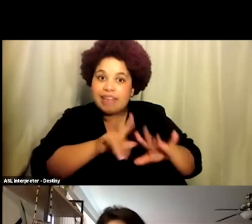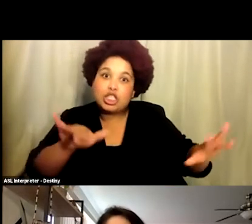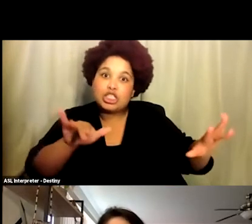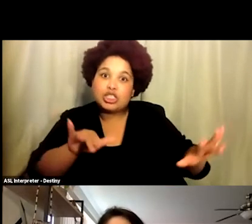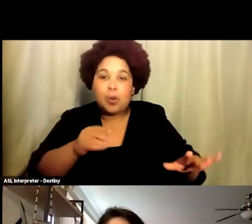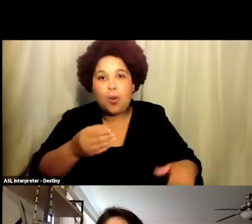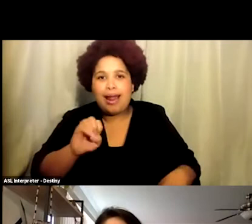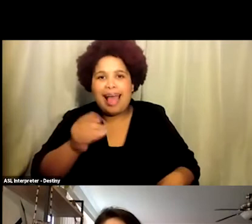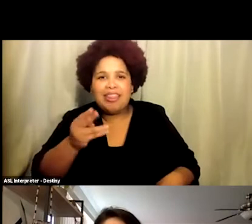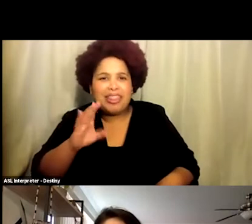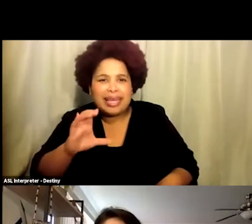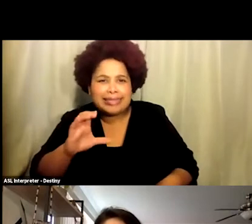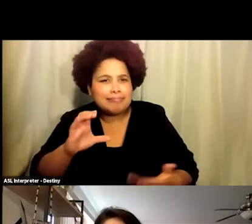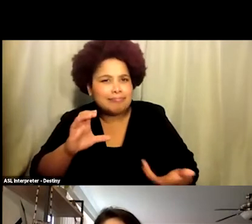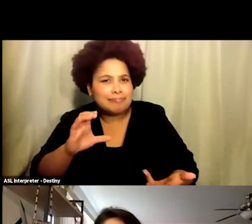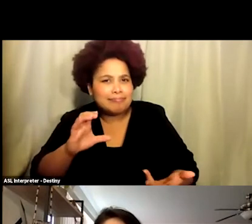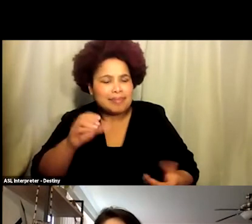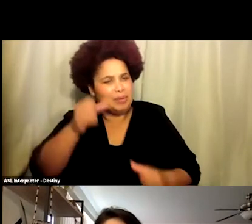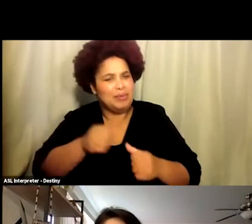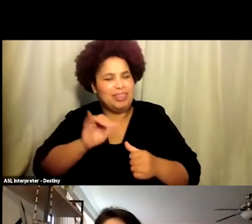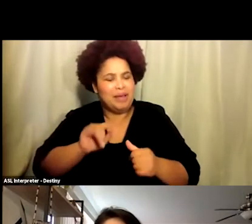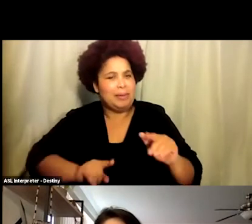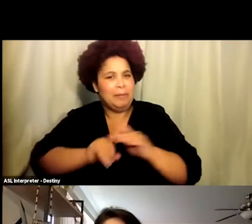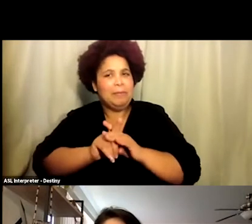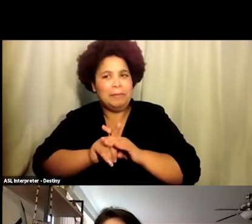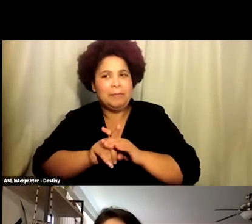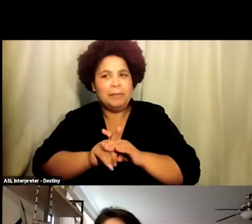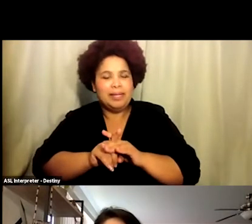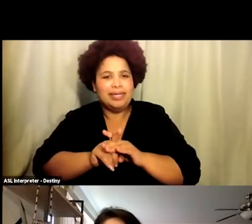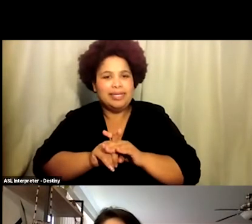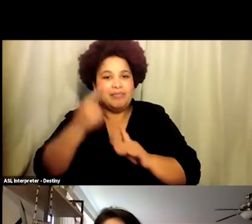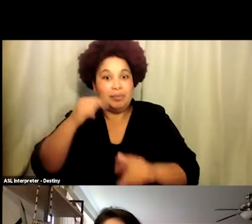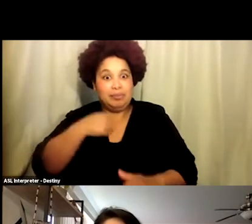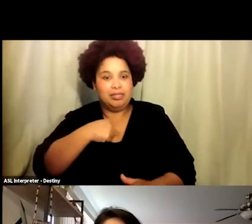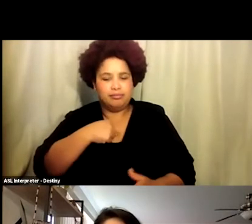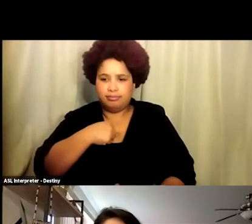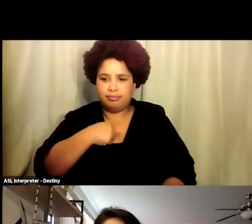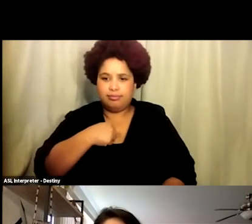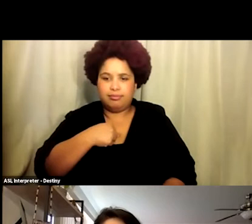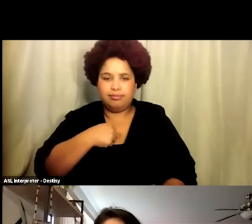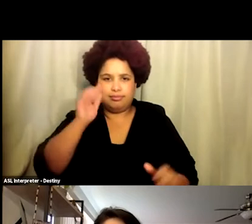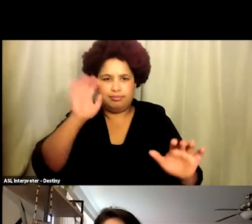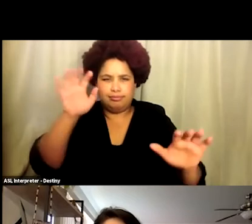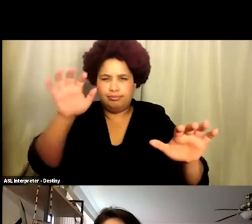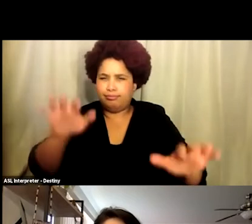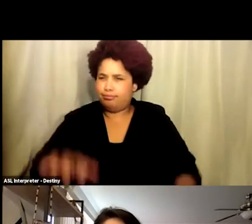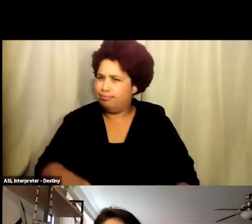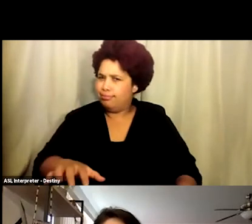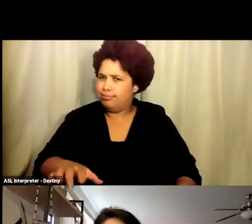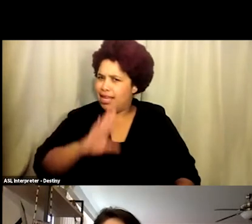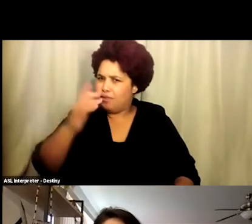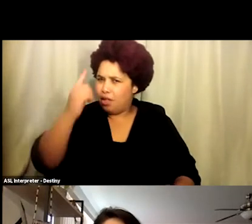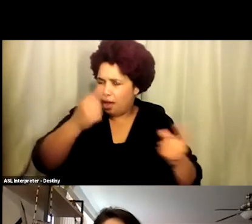ethnic. And I remember this was always something that came up for me. And I was kind of shocked, because I'd never really thought about